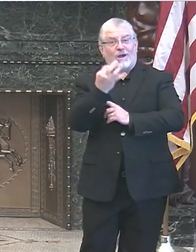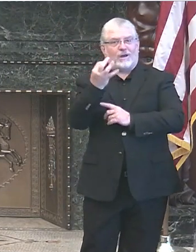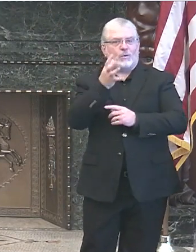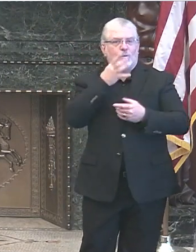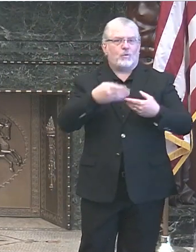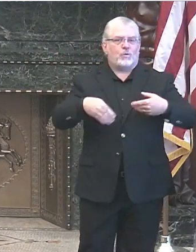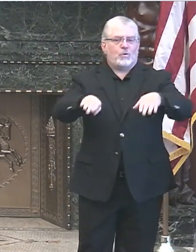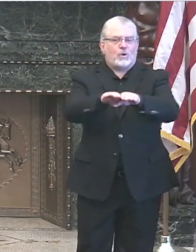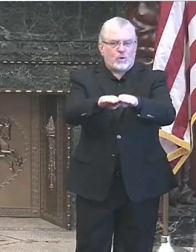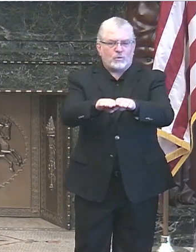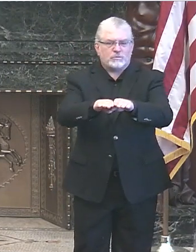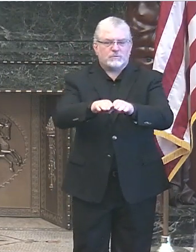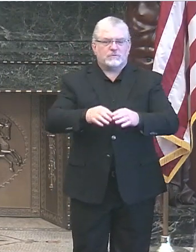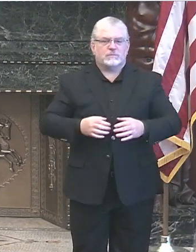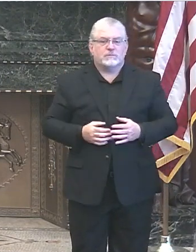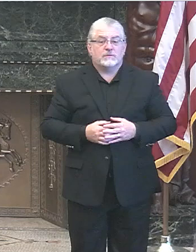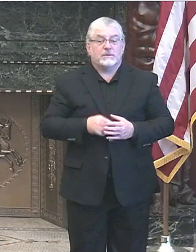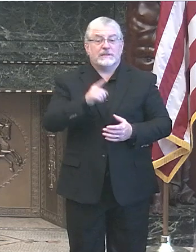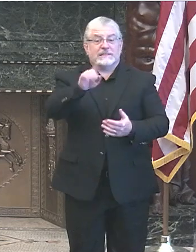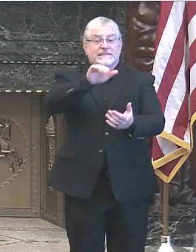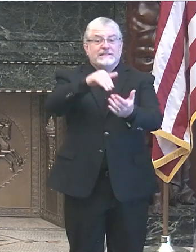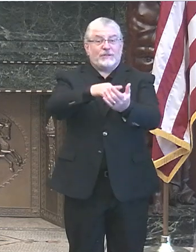tested there, call